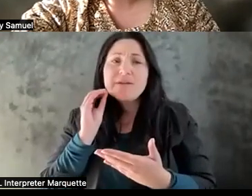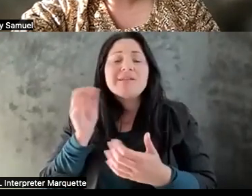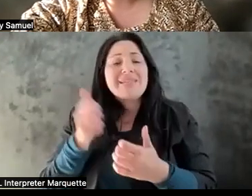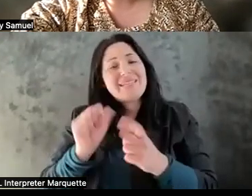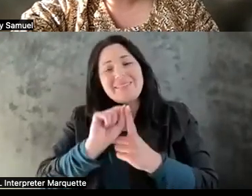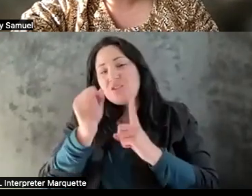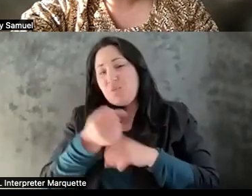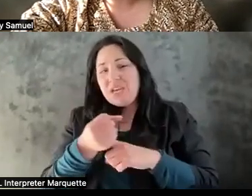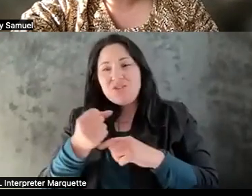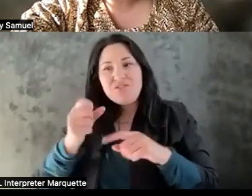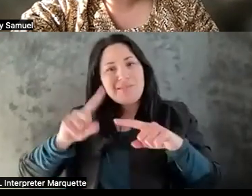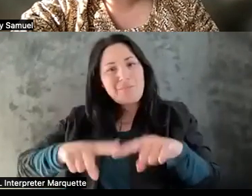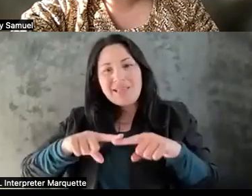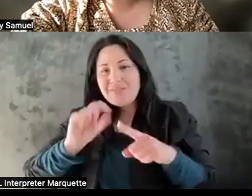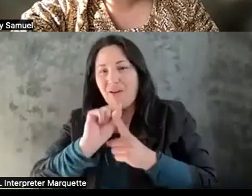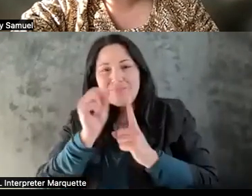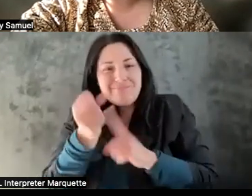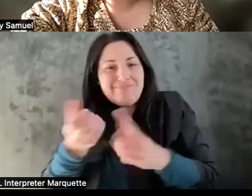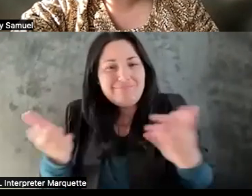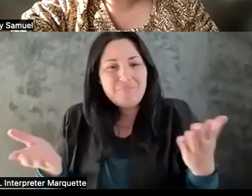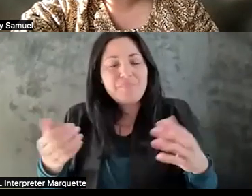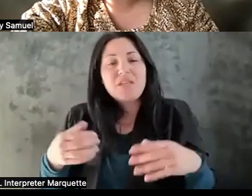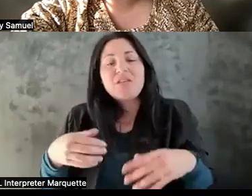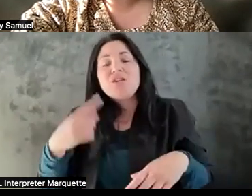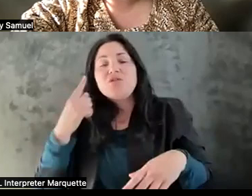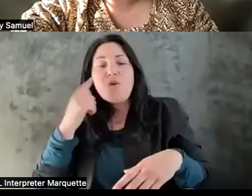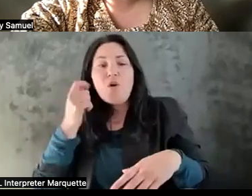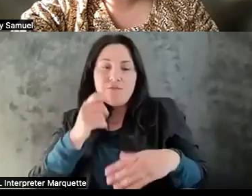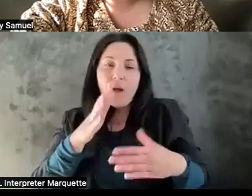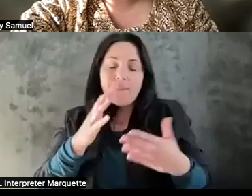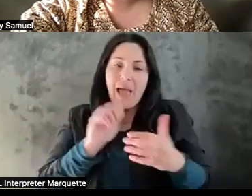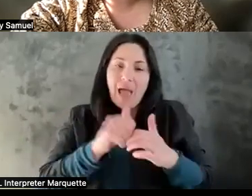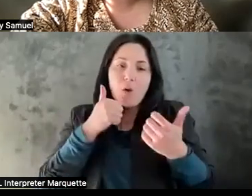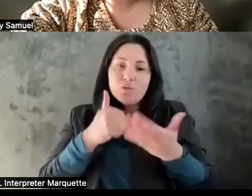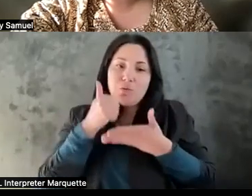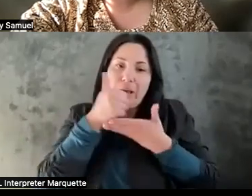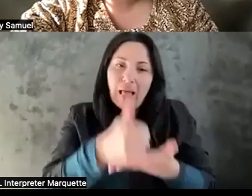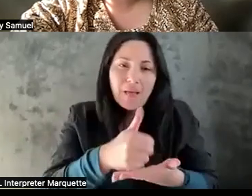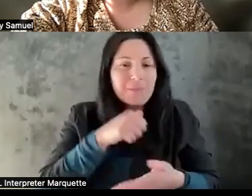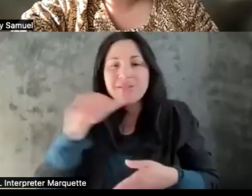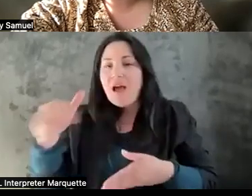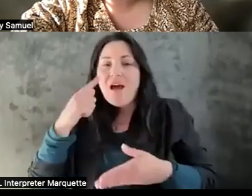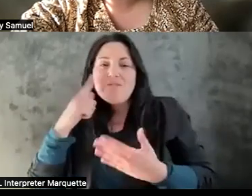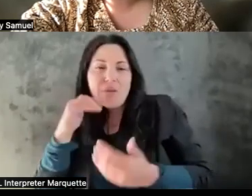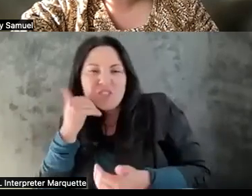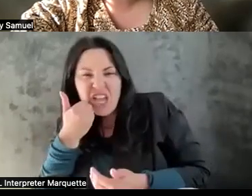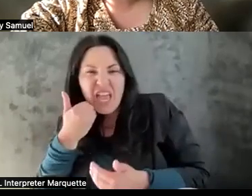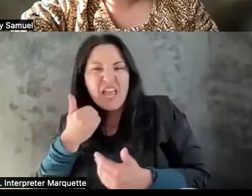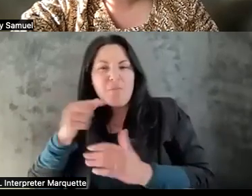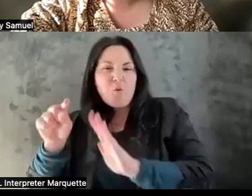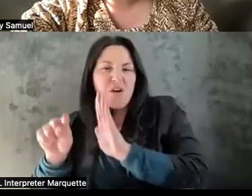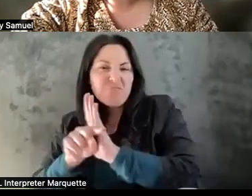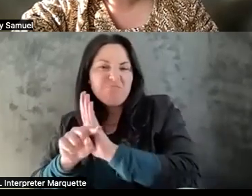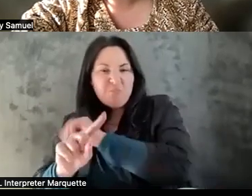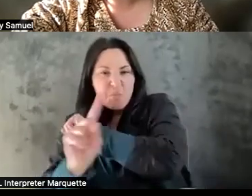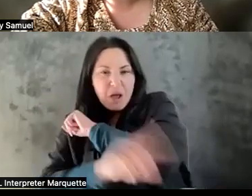is really case by case. We look at it from a restorative lens, not from a shaming lens. And there'll be